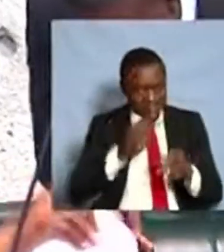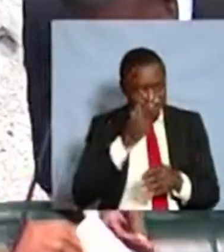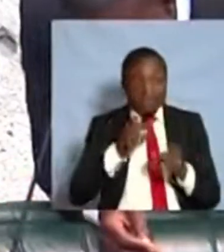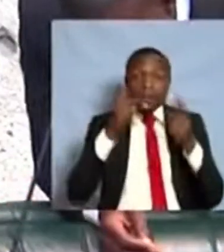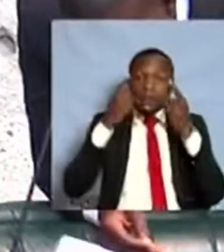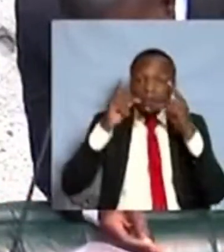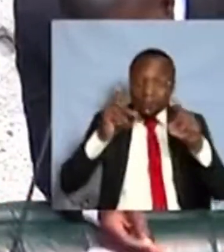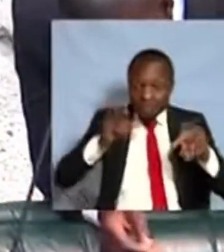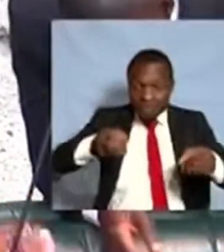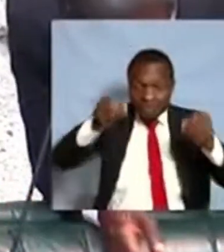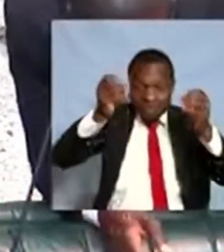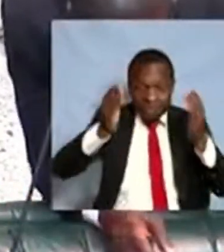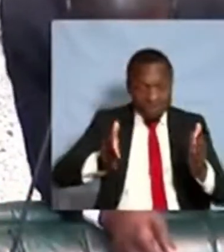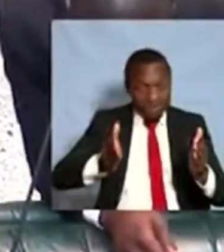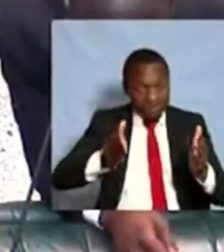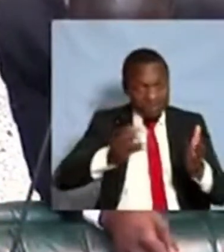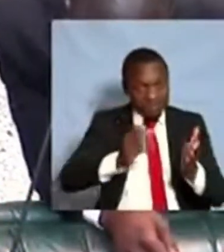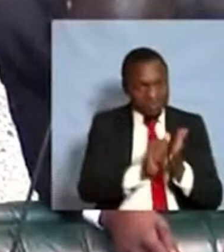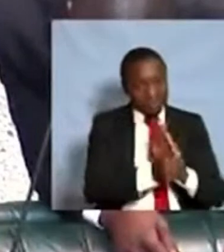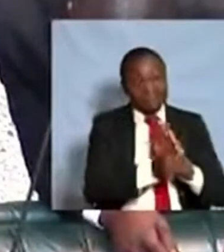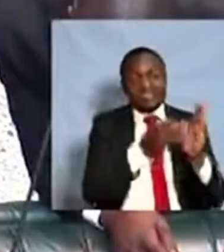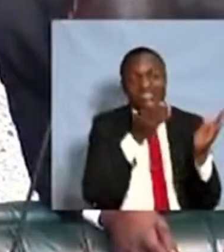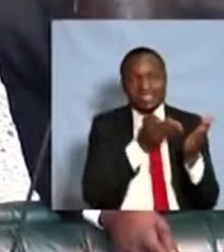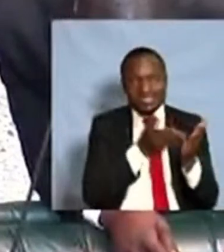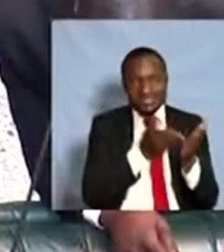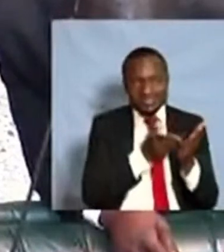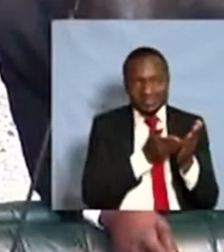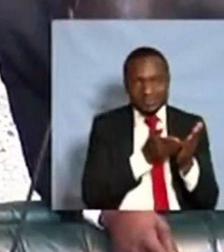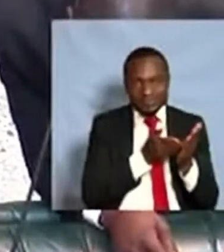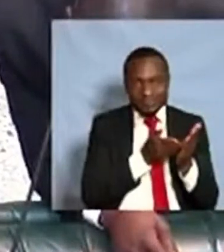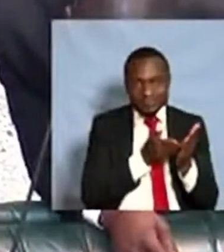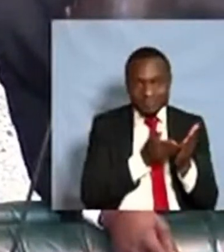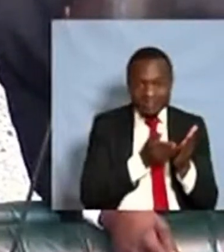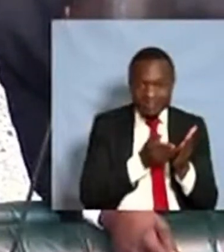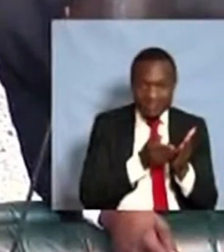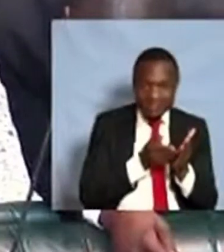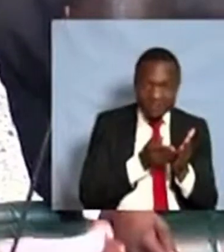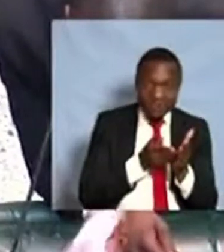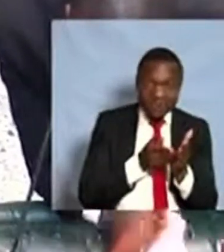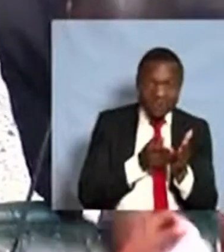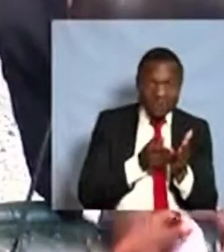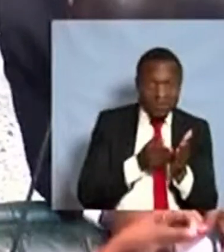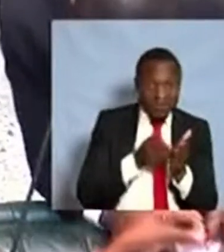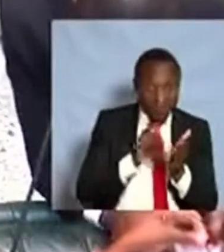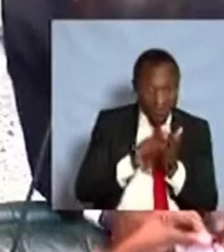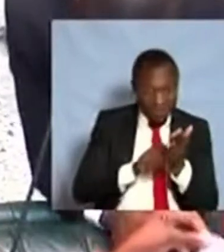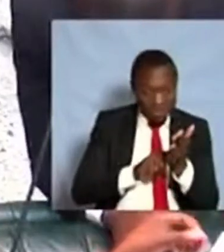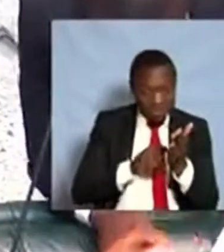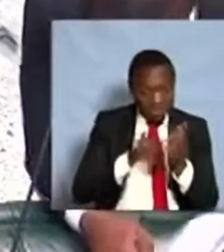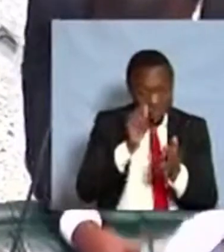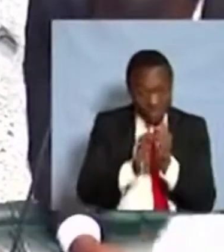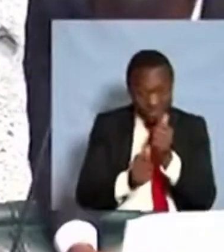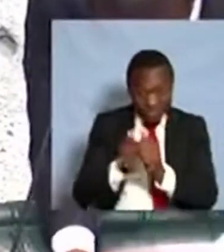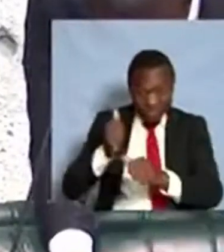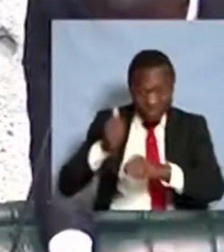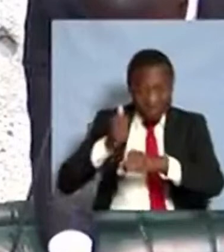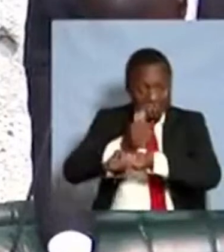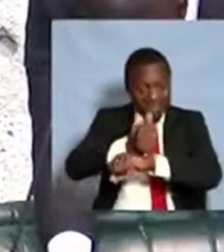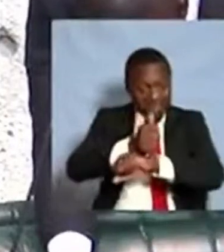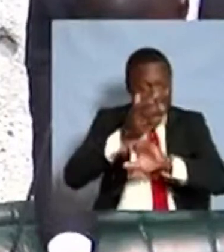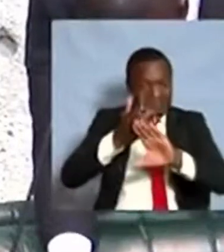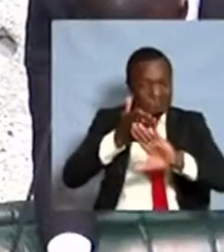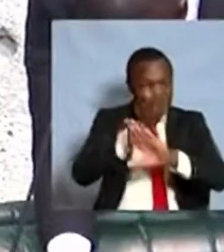Act, this is an act or instrument which was abused